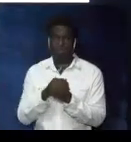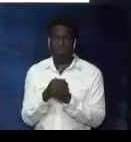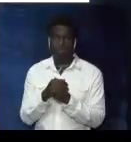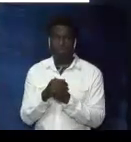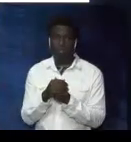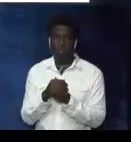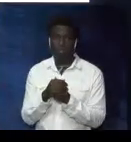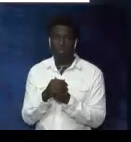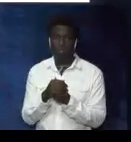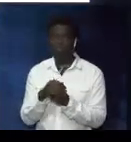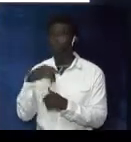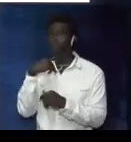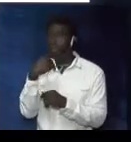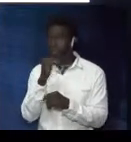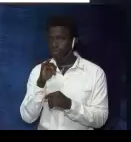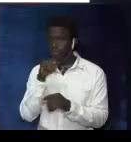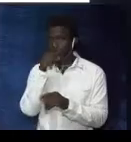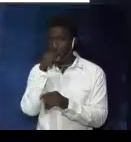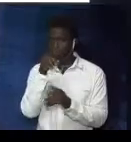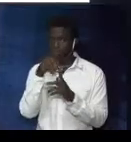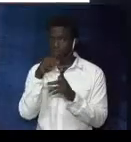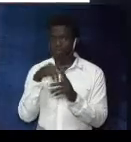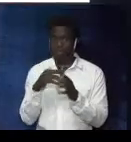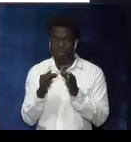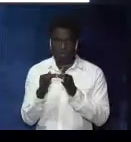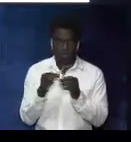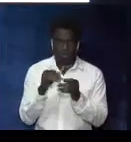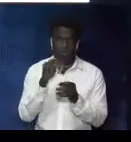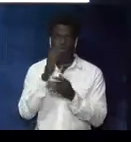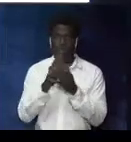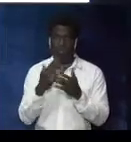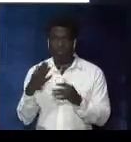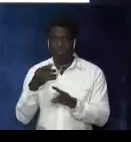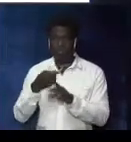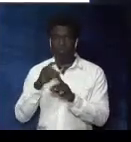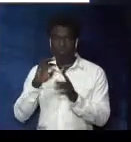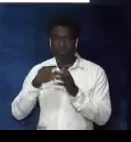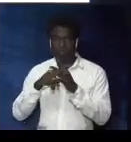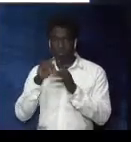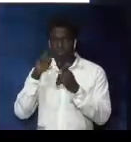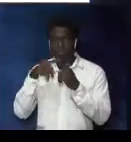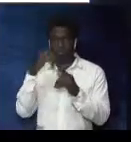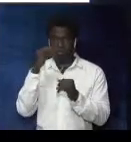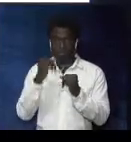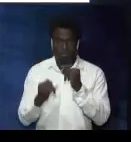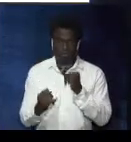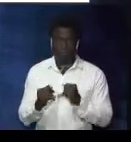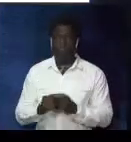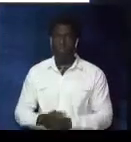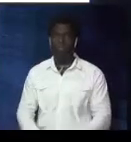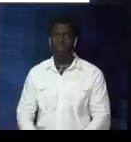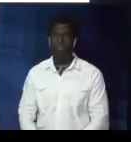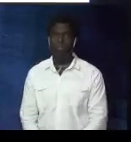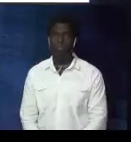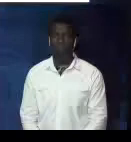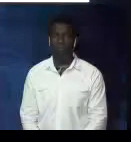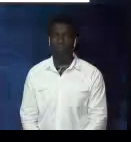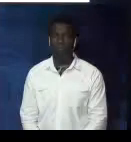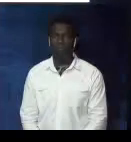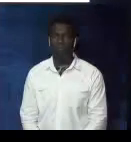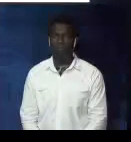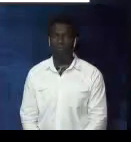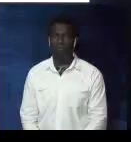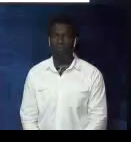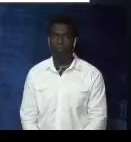idiomatic expression telling you or explaining something from beginning to the end.